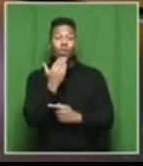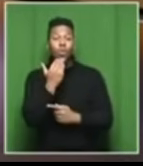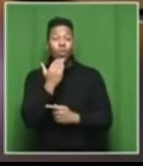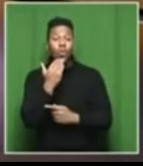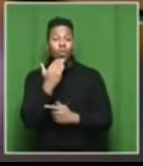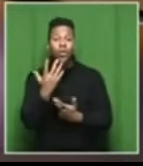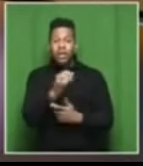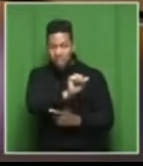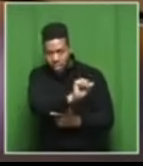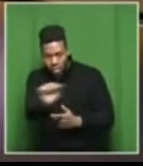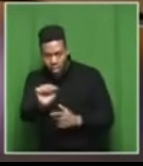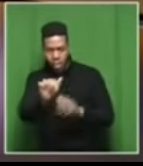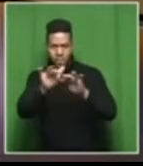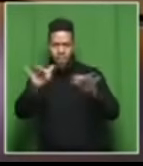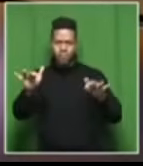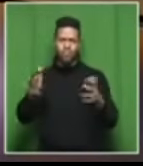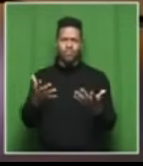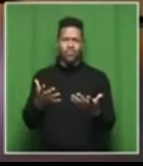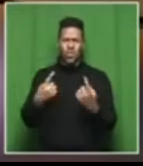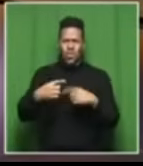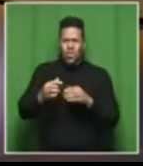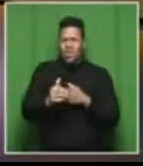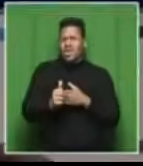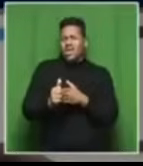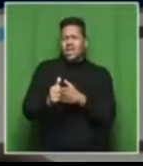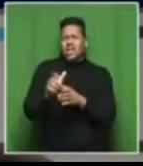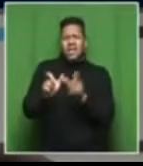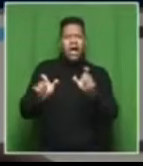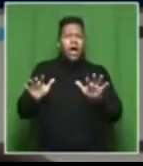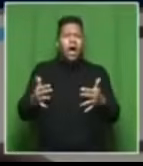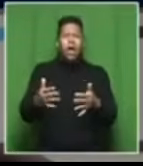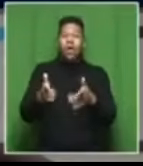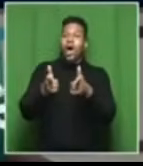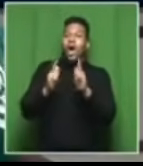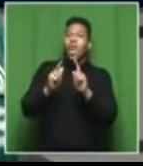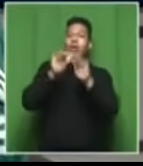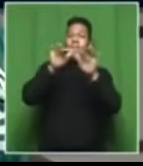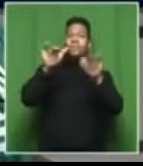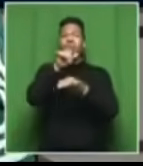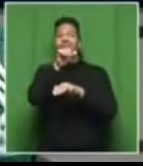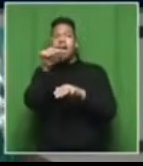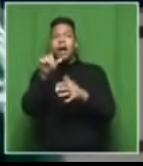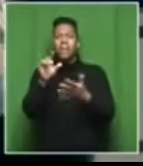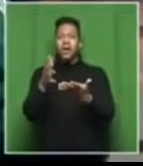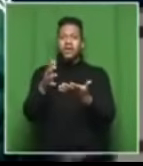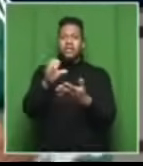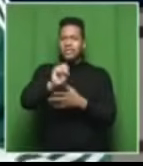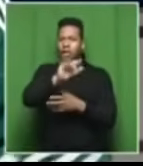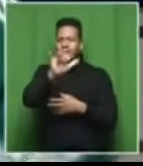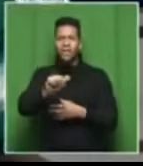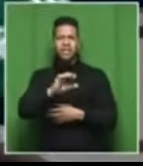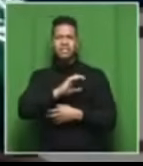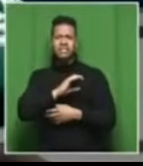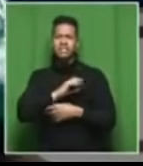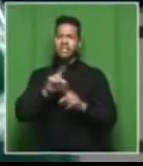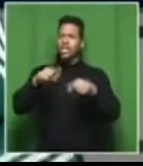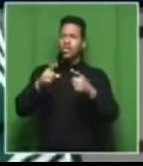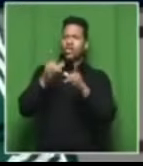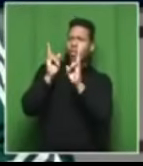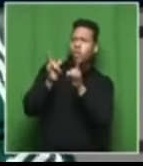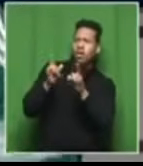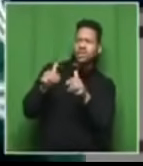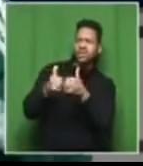leaders are we if we allow our voters, our people, the South African citizens, not to watch the game, not to have the same